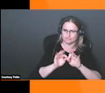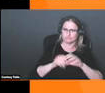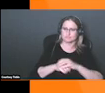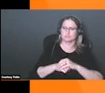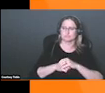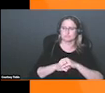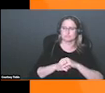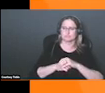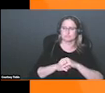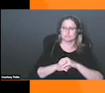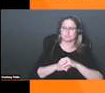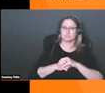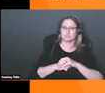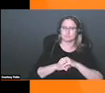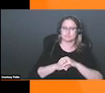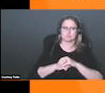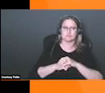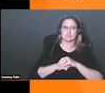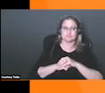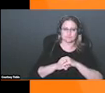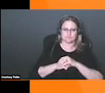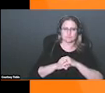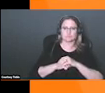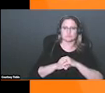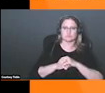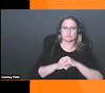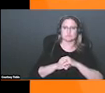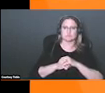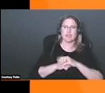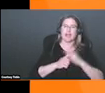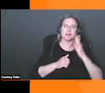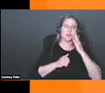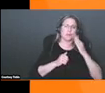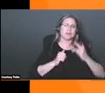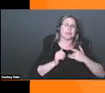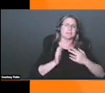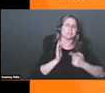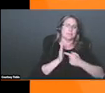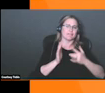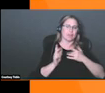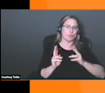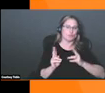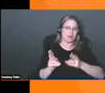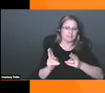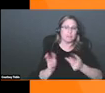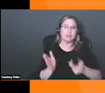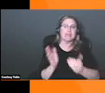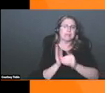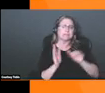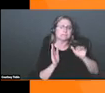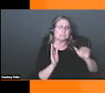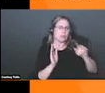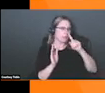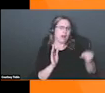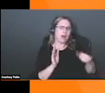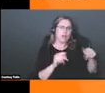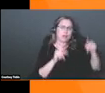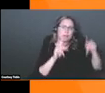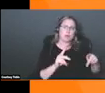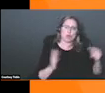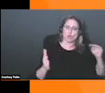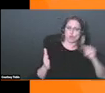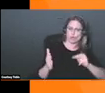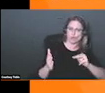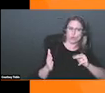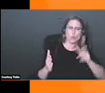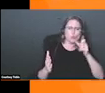You want to, if you can, I know a lot of times it's rushed, but I would always encourage a second set of eyes. Ideally, someone who is